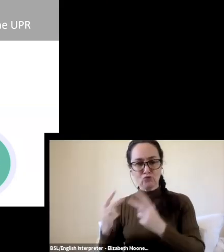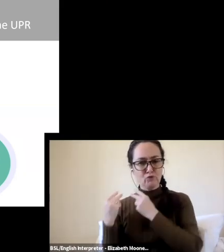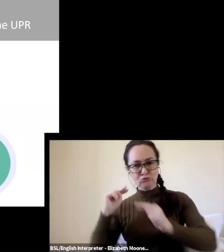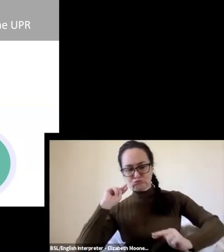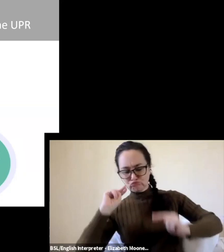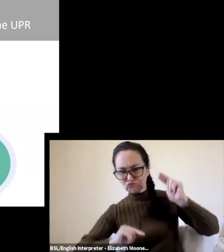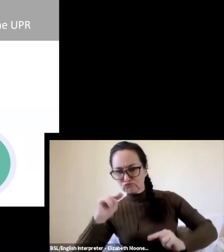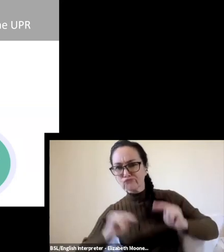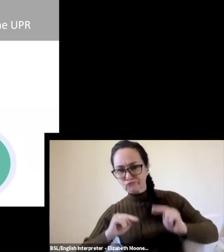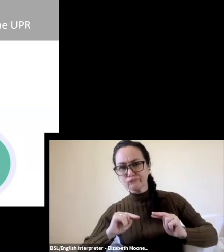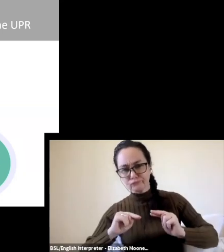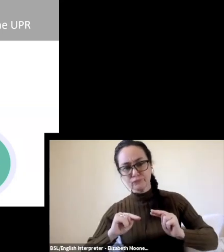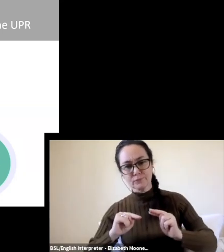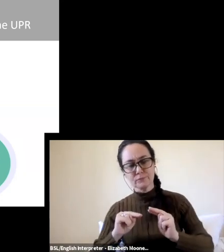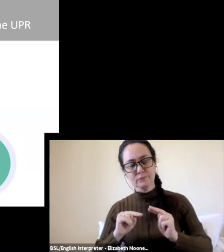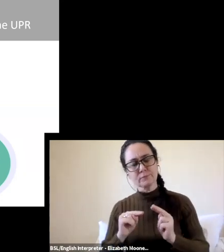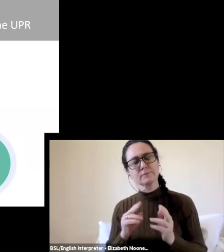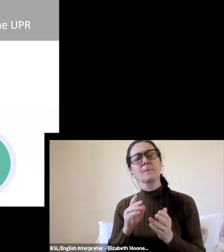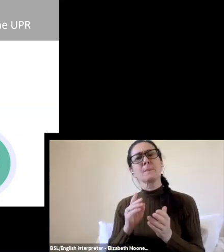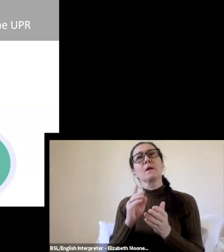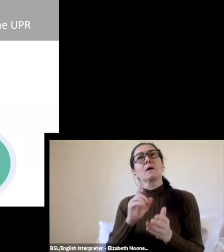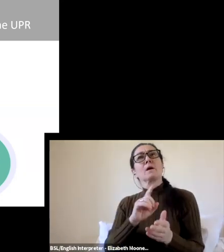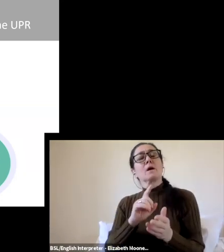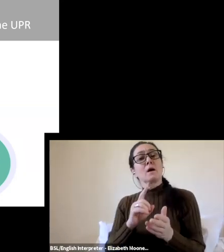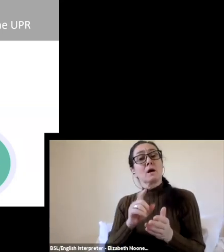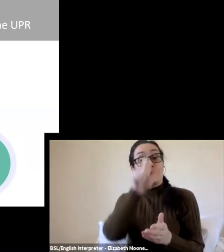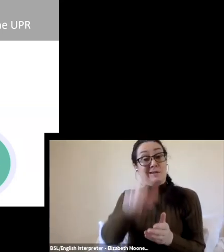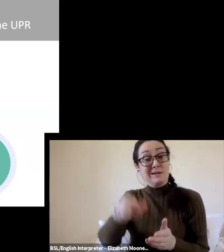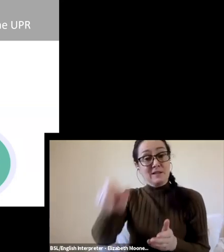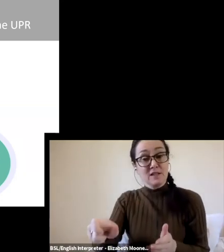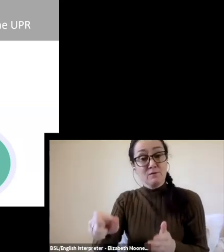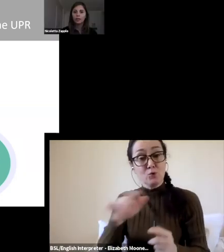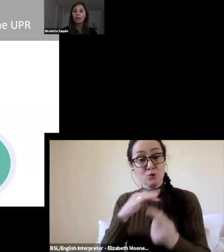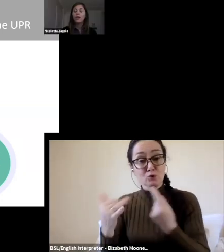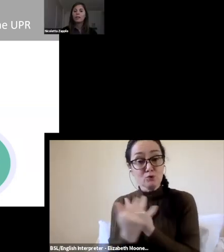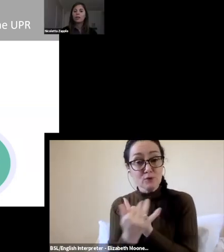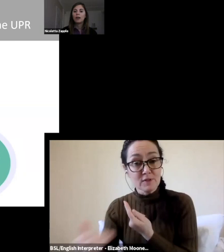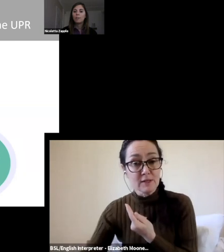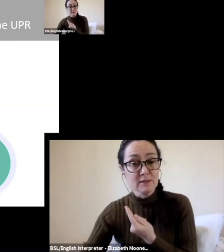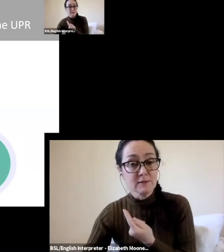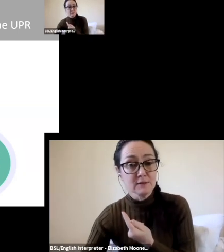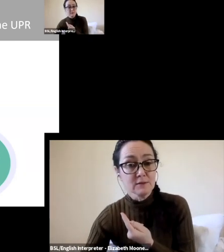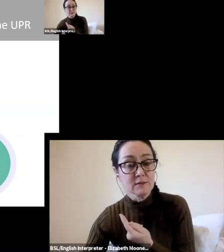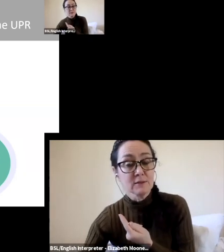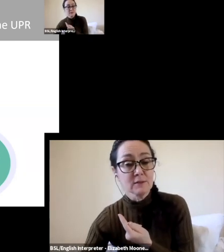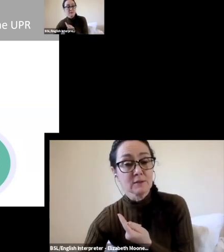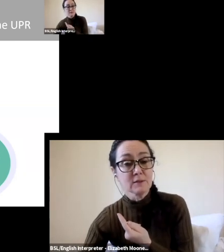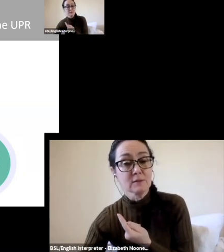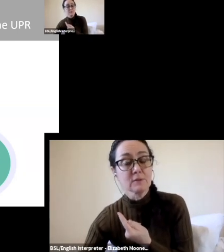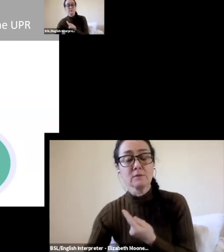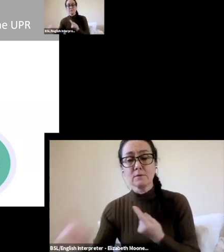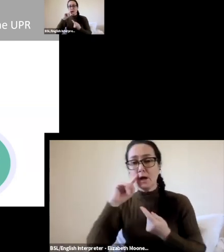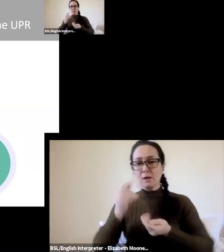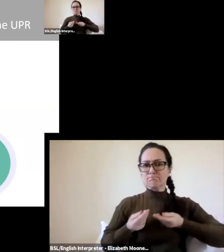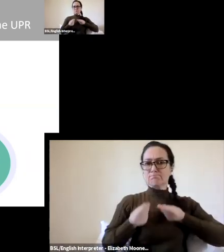really relevant for civil society to provide information about the human